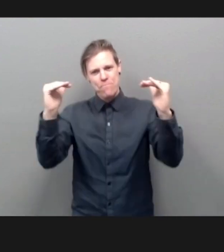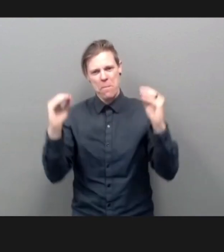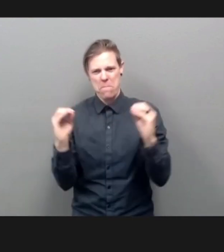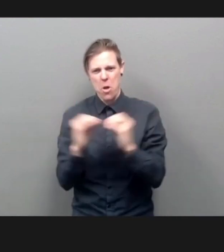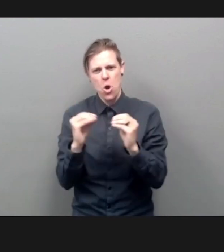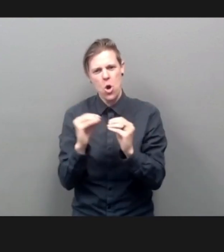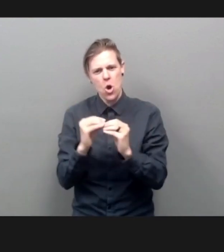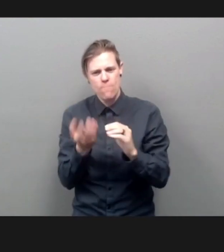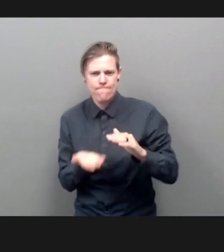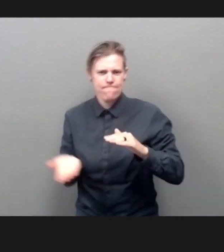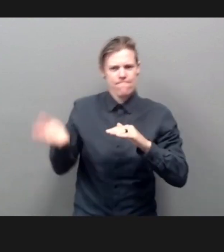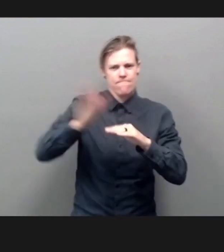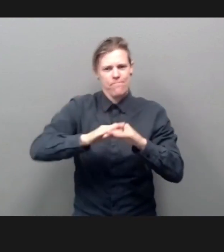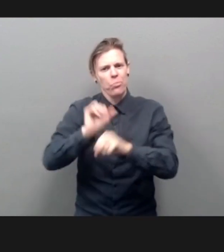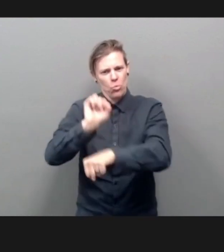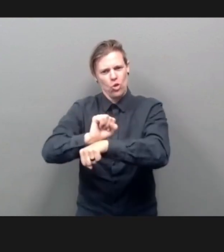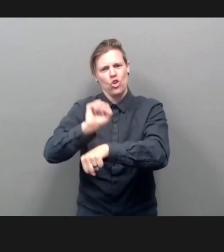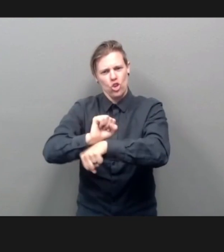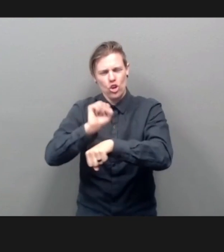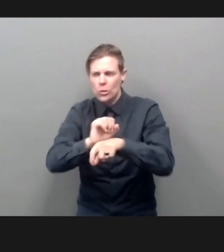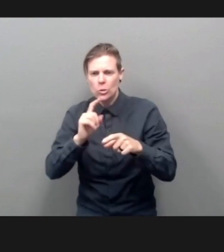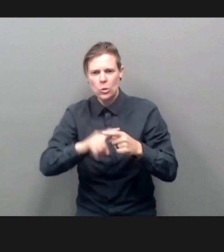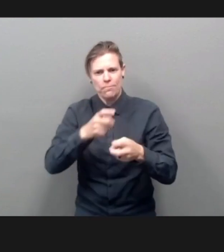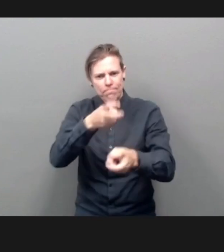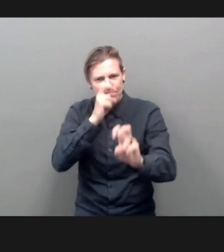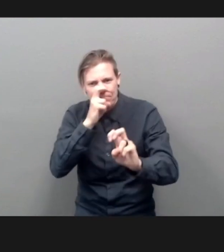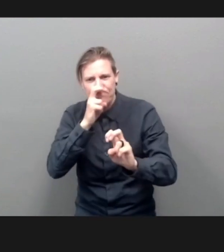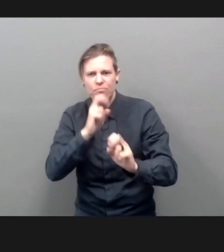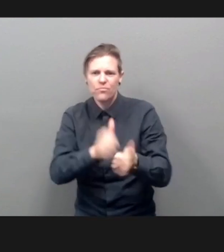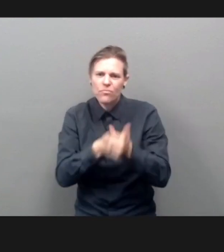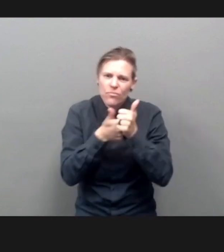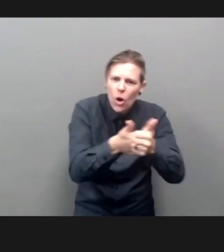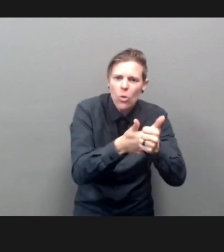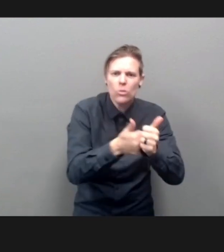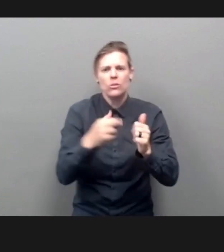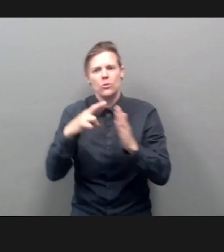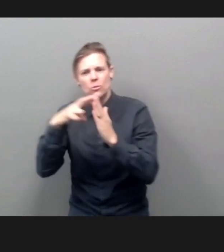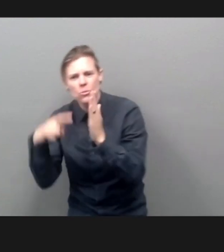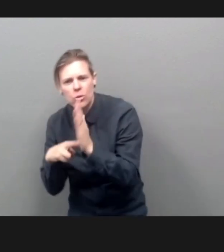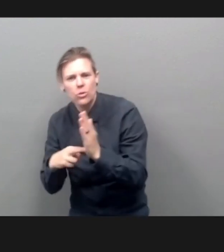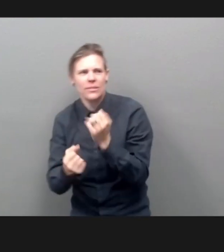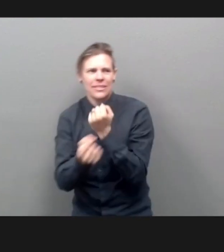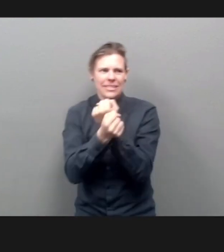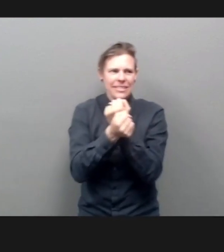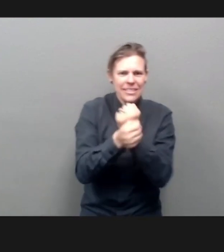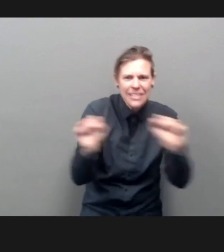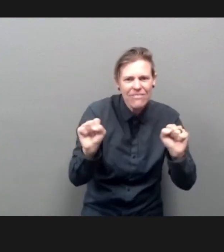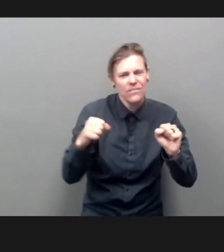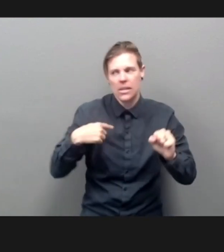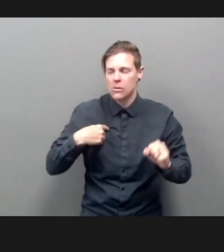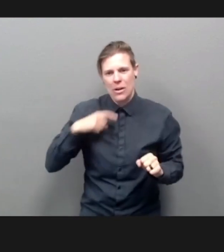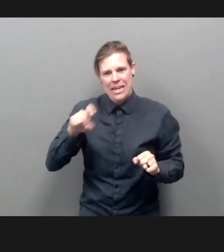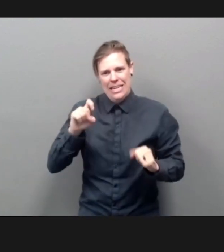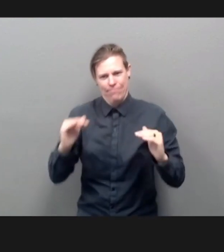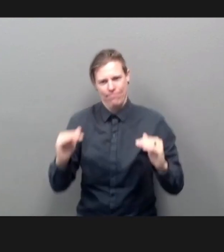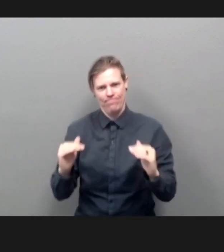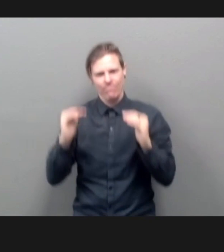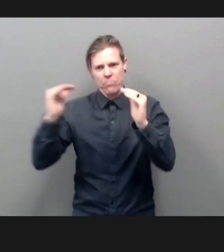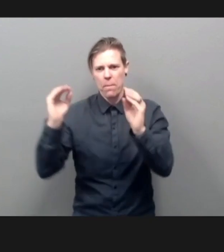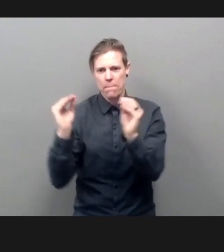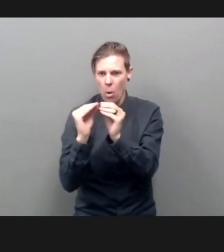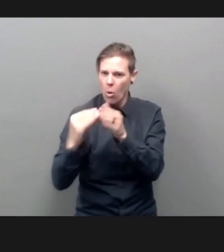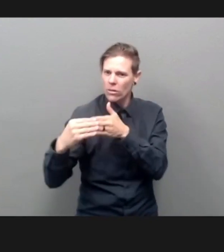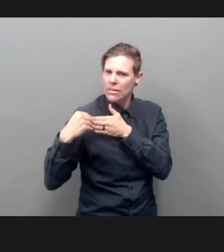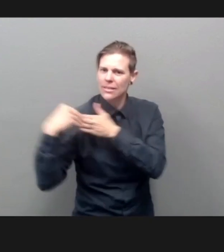way above the national average for vaccine penetration. We have to lead the nation because we owe it to our